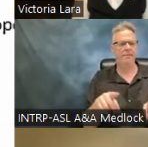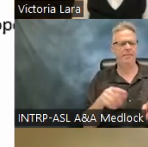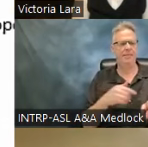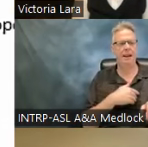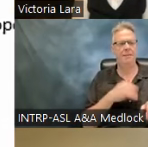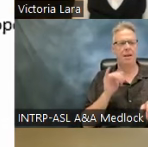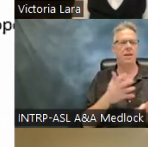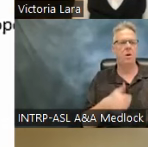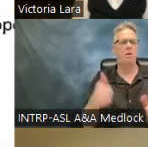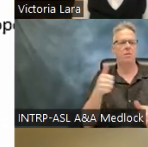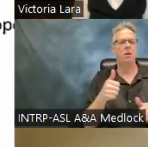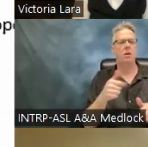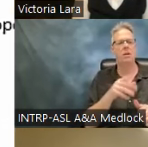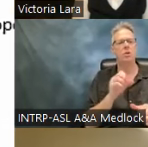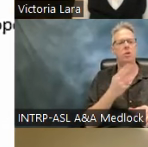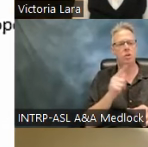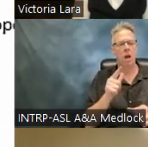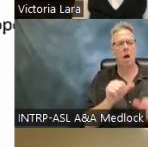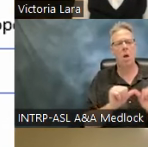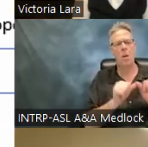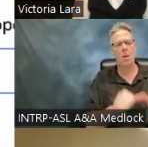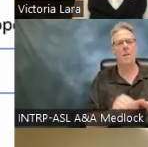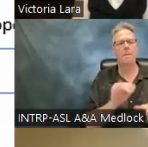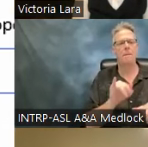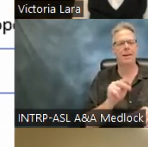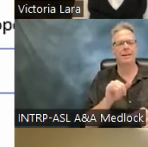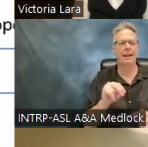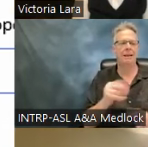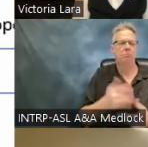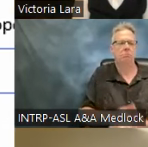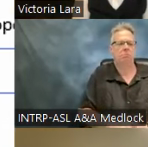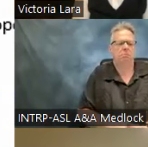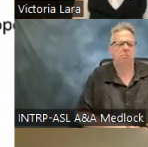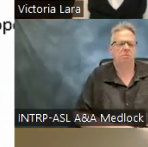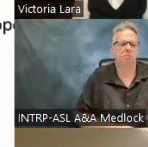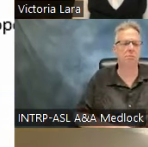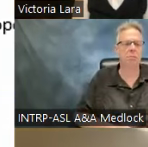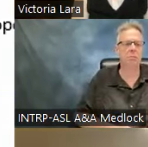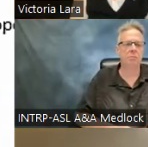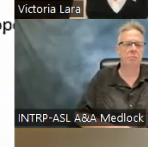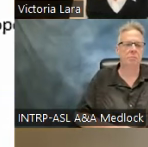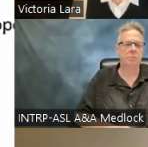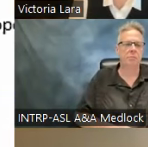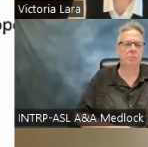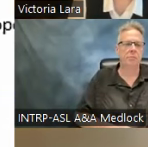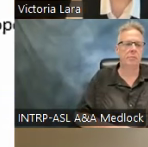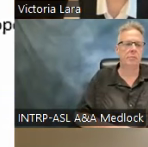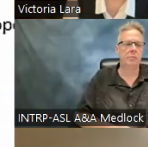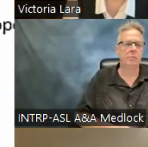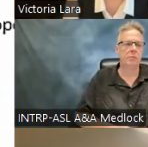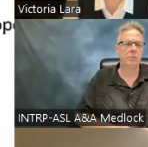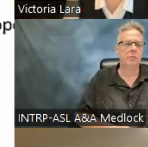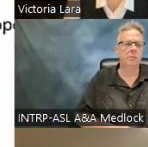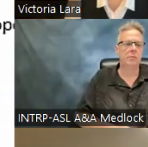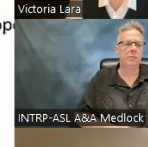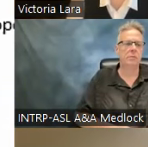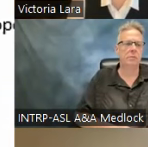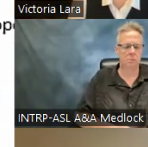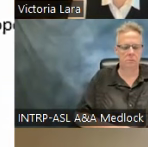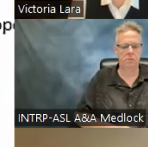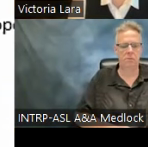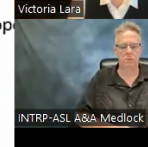the oversight board shall maintain, etc. Thanks. Thank you. Okay, then if there are